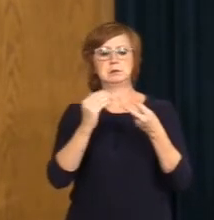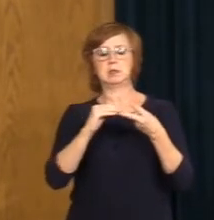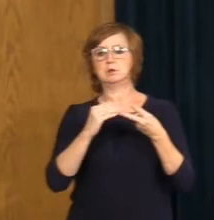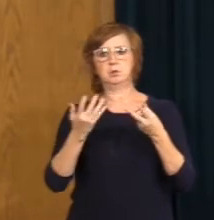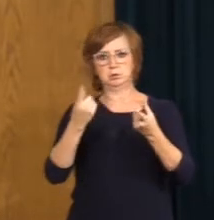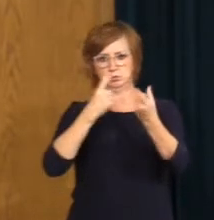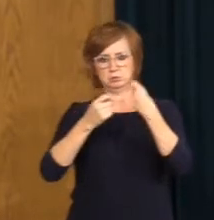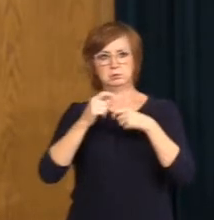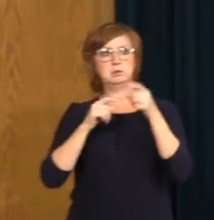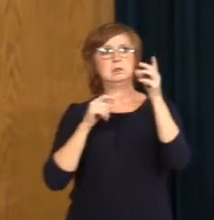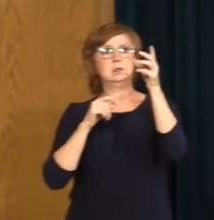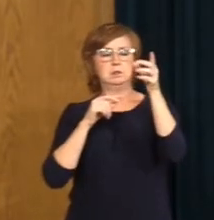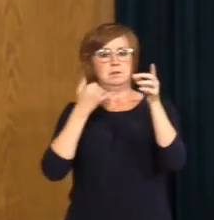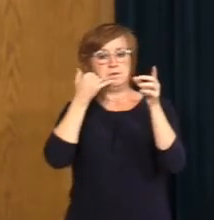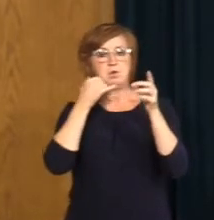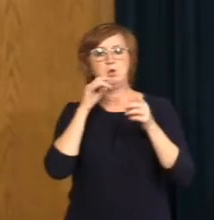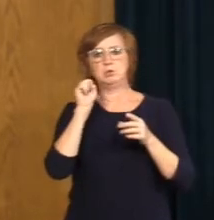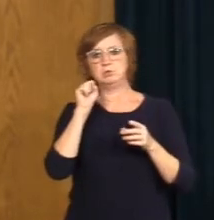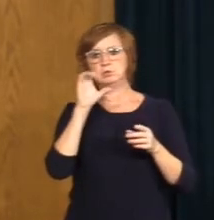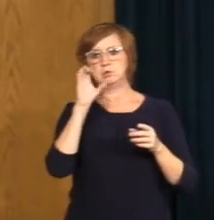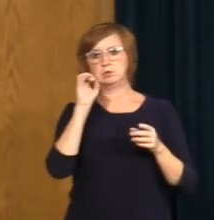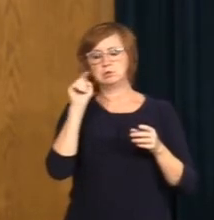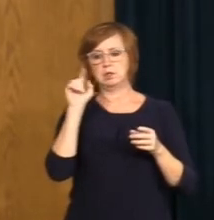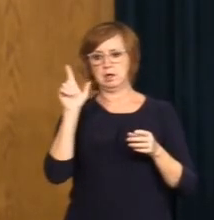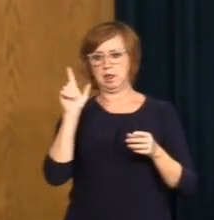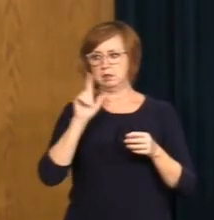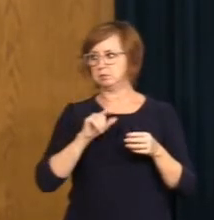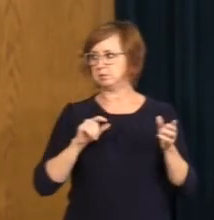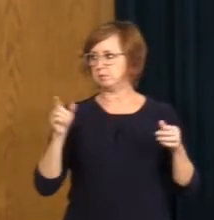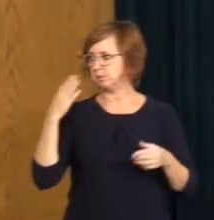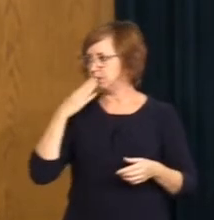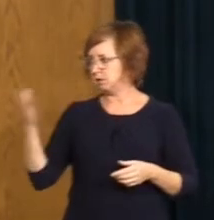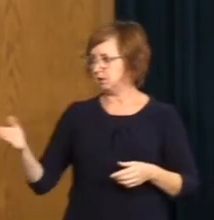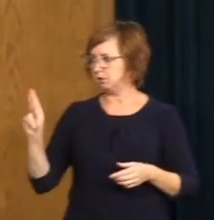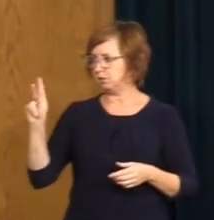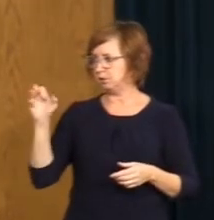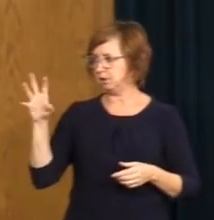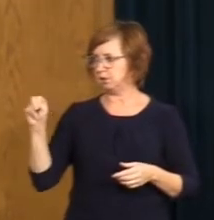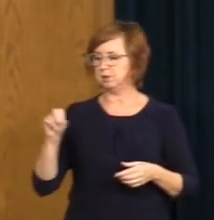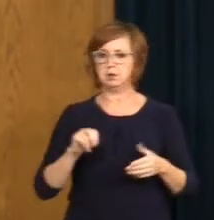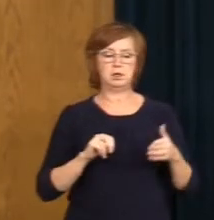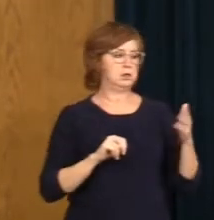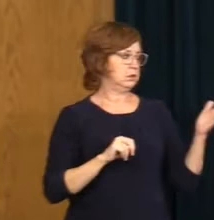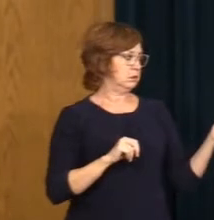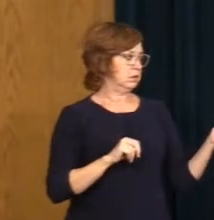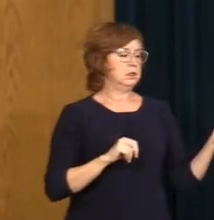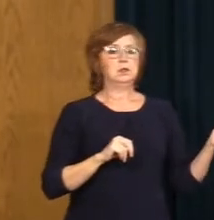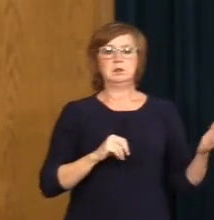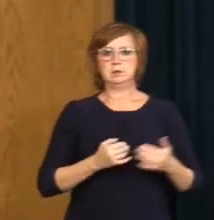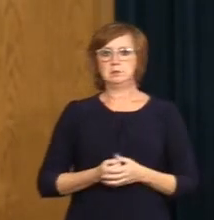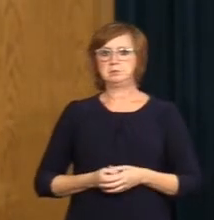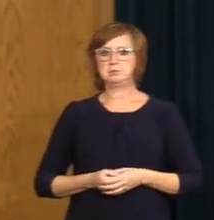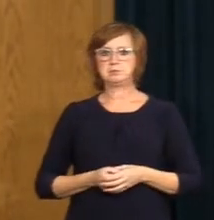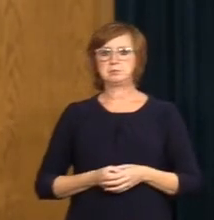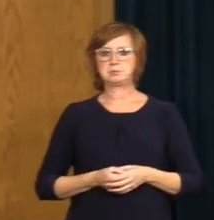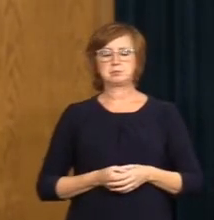Dr. Shahab and Scott Livingstone. Dr. Shahab? Thanks, Karen. So I'll just go over a